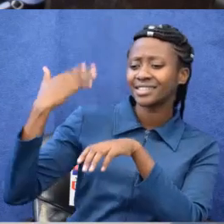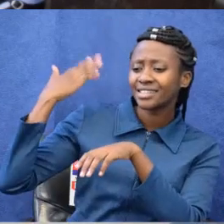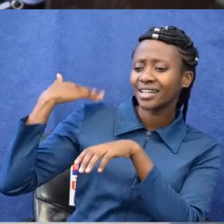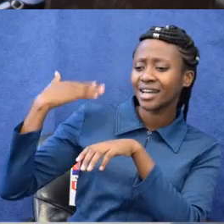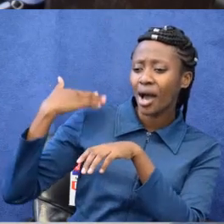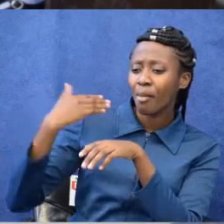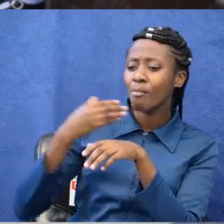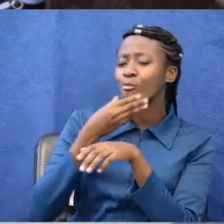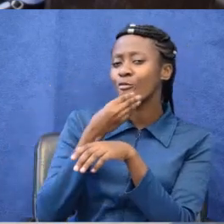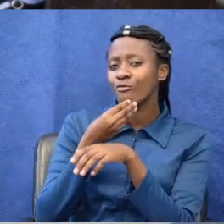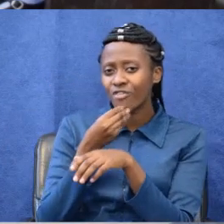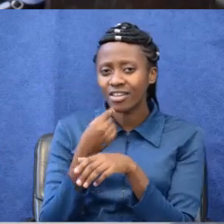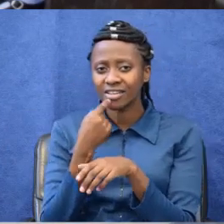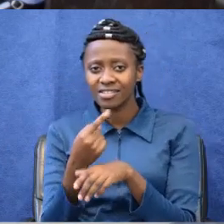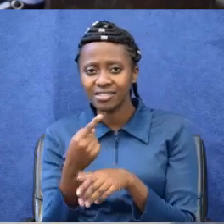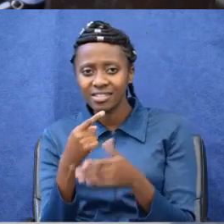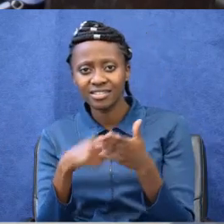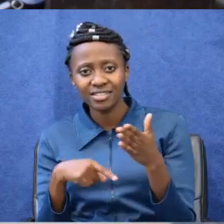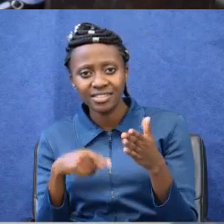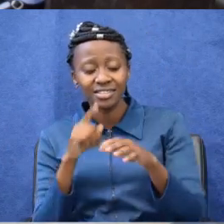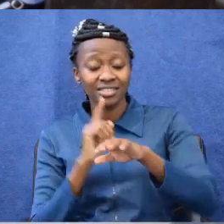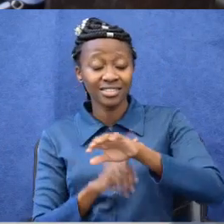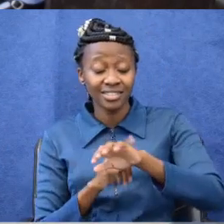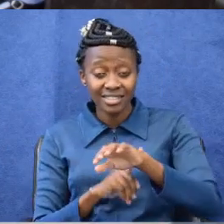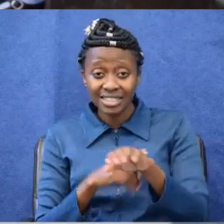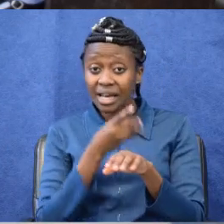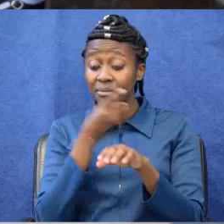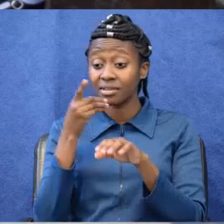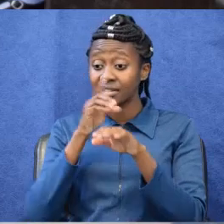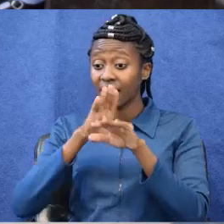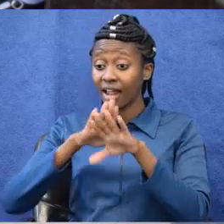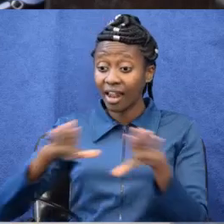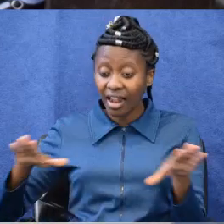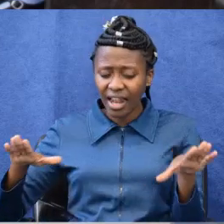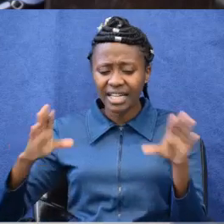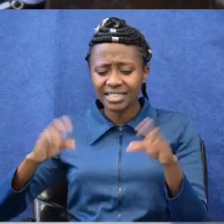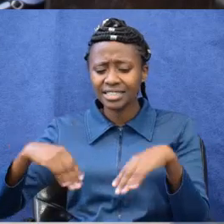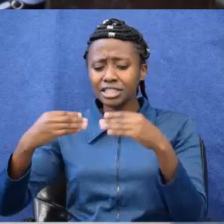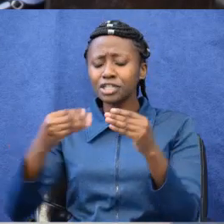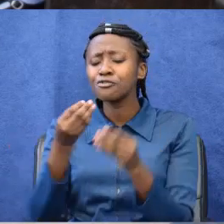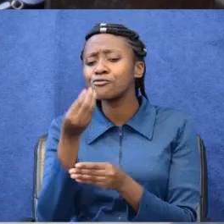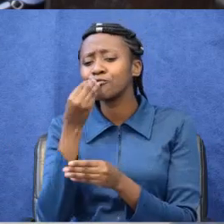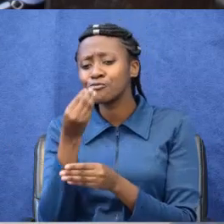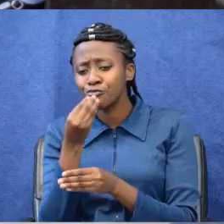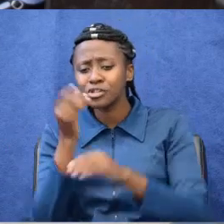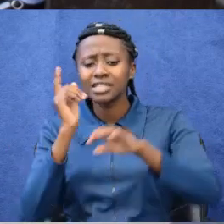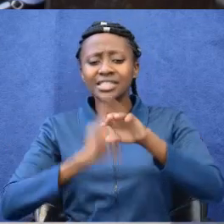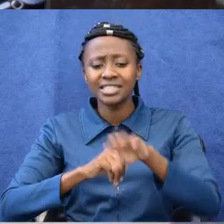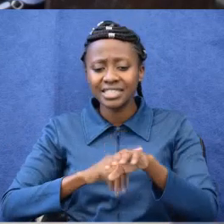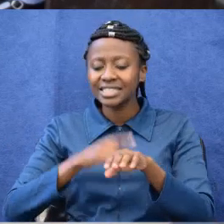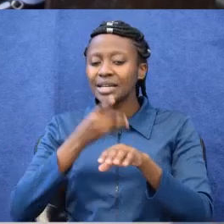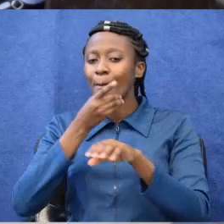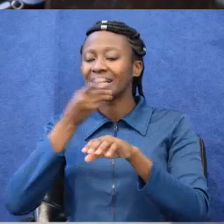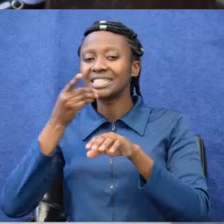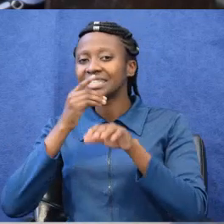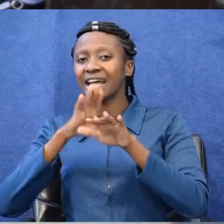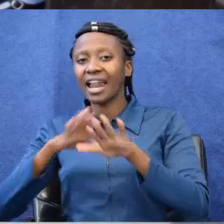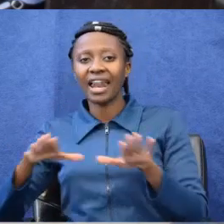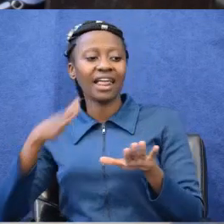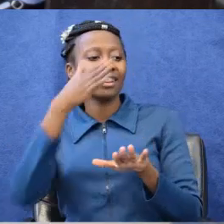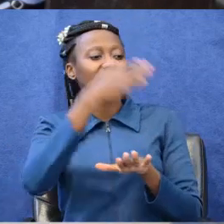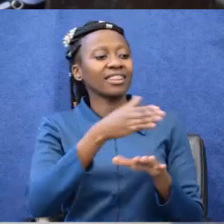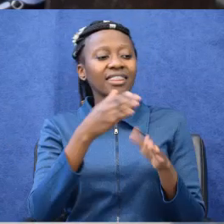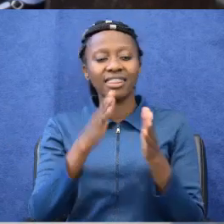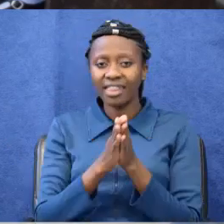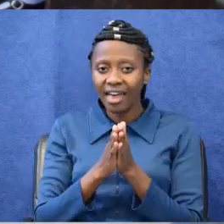used to tell us that God did so much in the wilderness. He gave them food in the wilderness. The seas and the